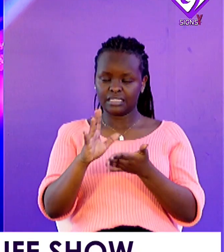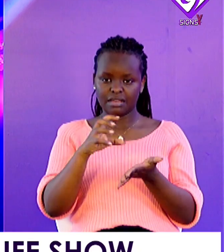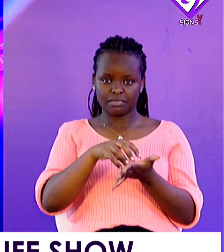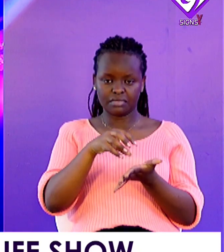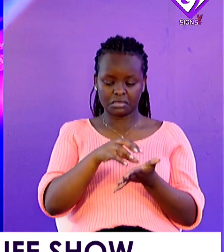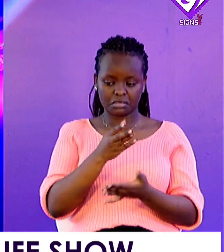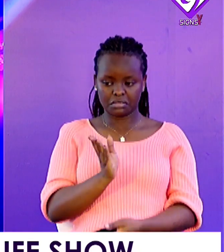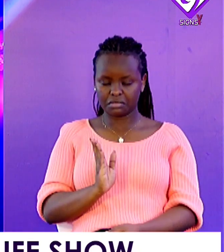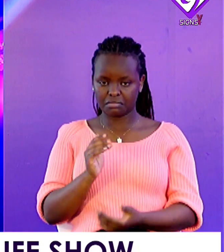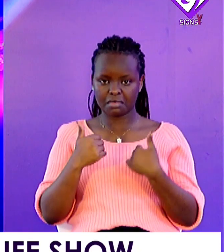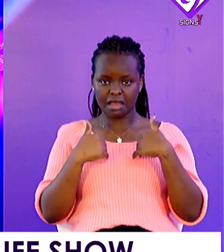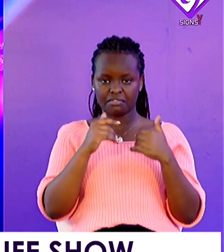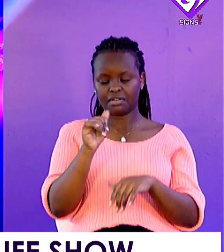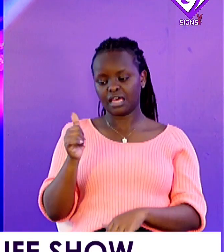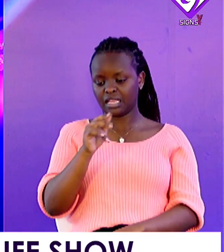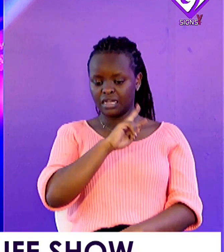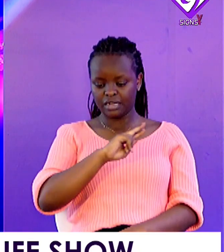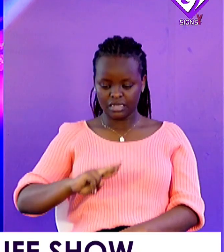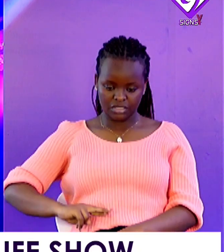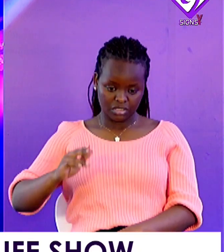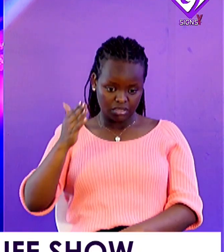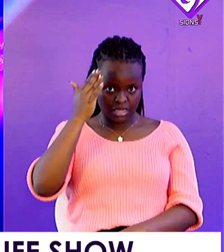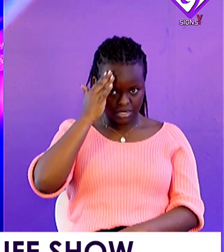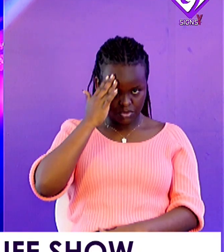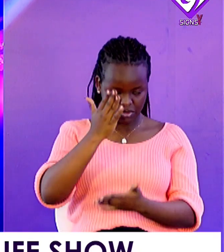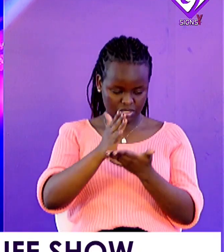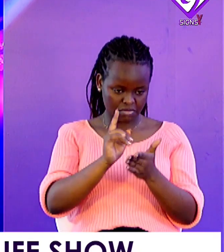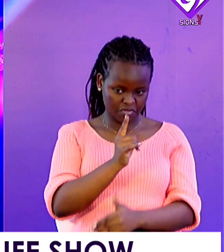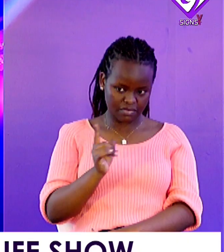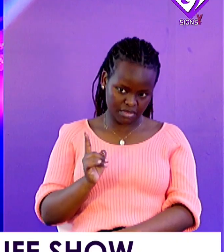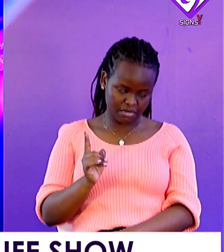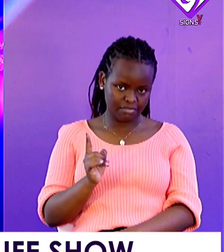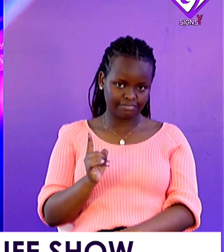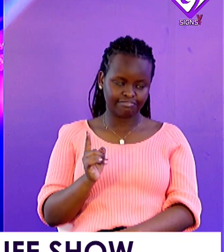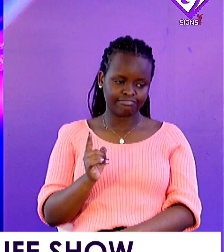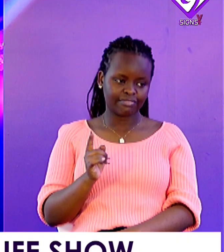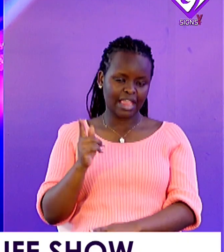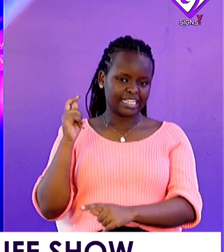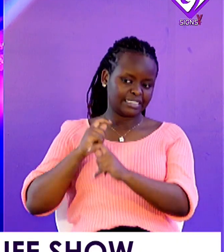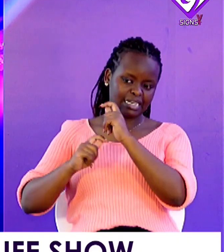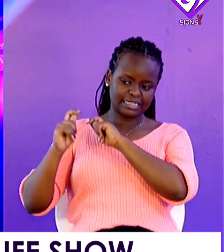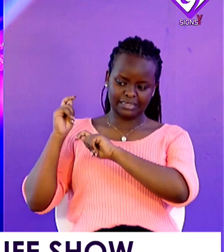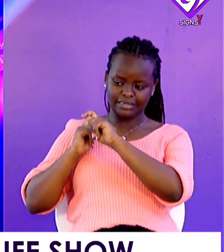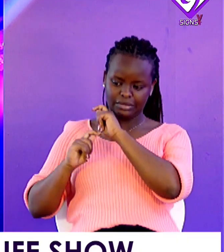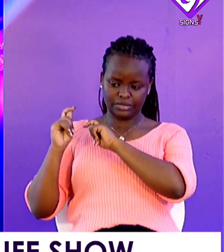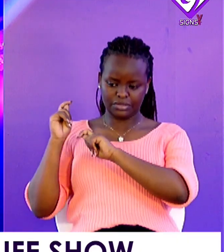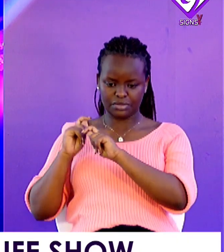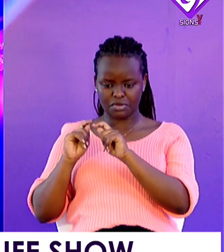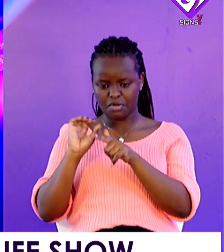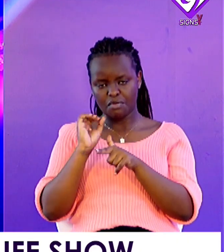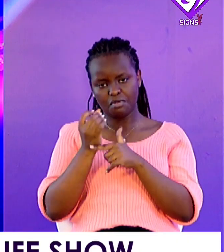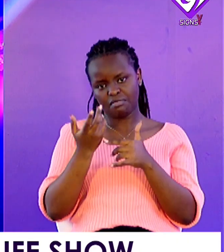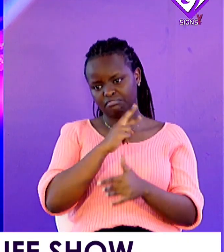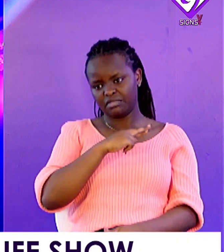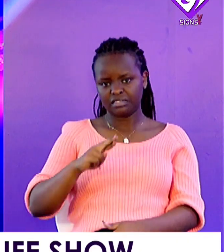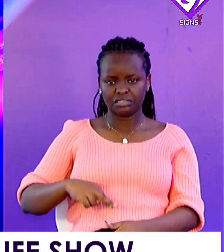are other religions, I know even some of them are traditional religions or religions in